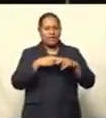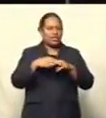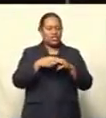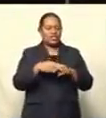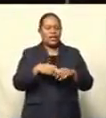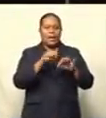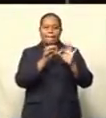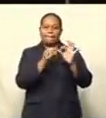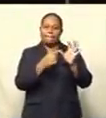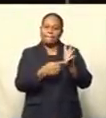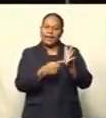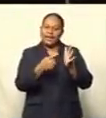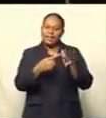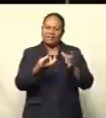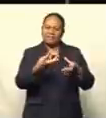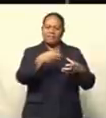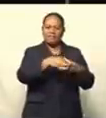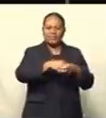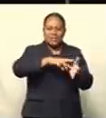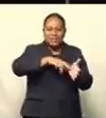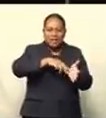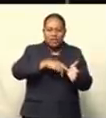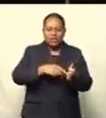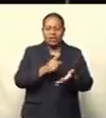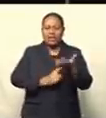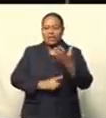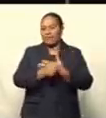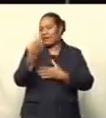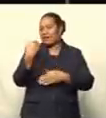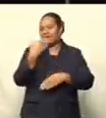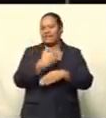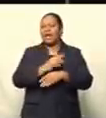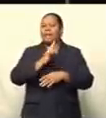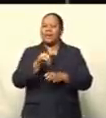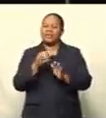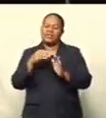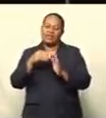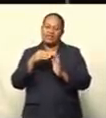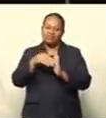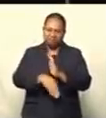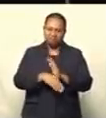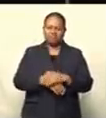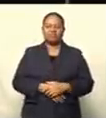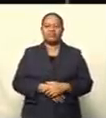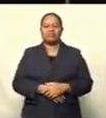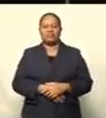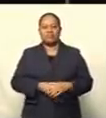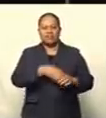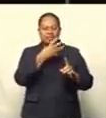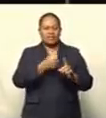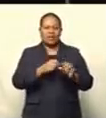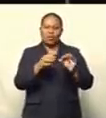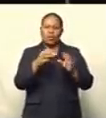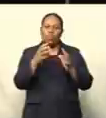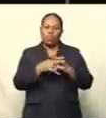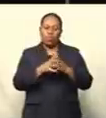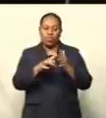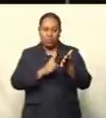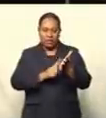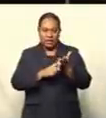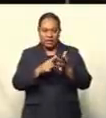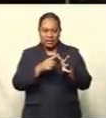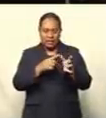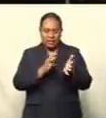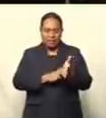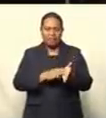last night in round 12 of the NRL, but they were all on the losing sides. Braden William scored for the Dragons, while Marcelo